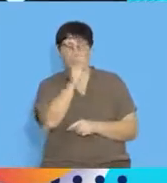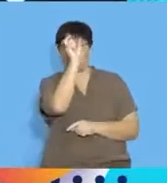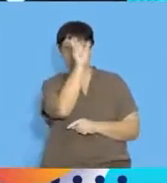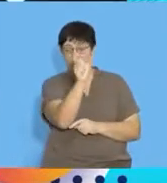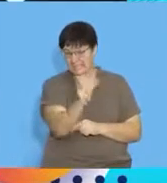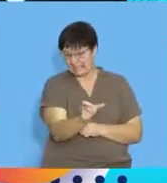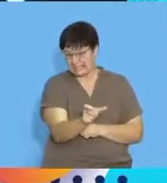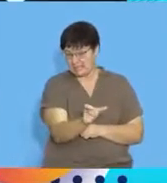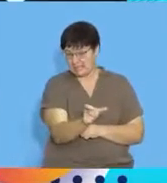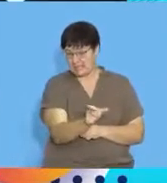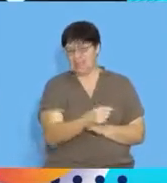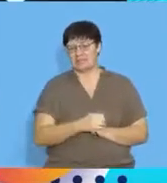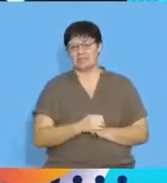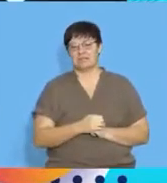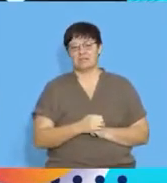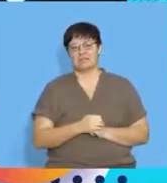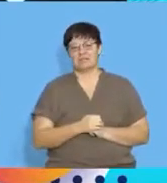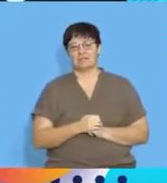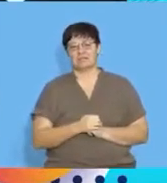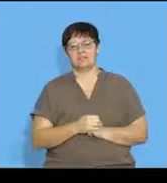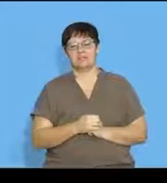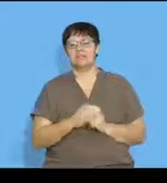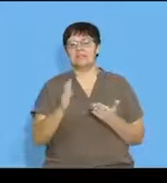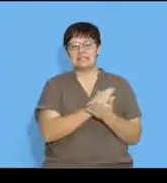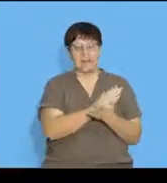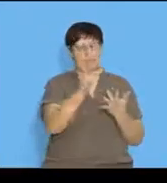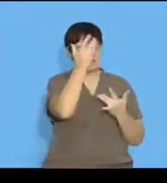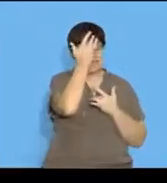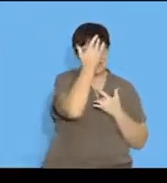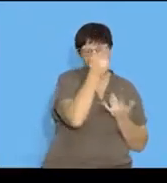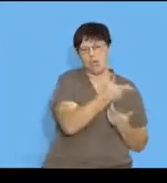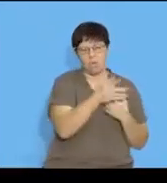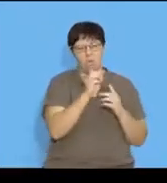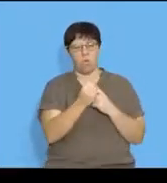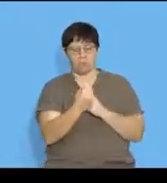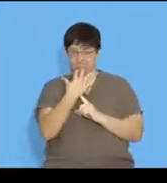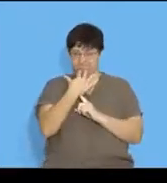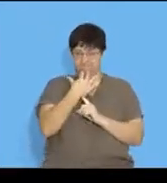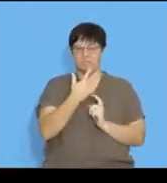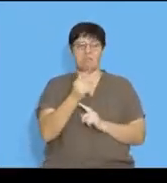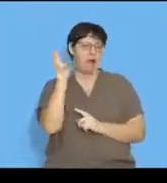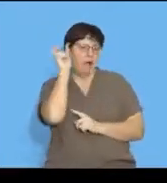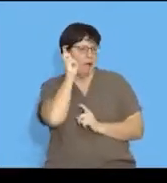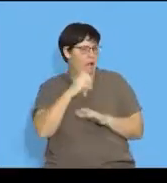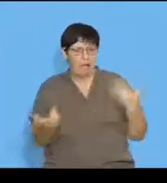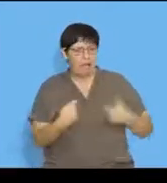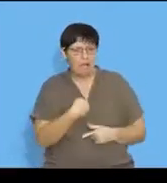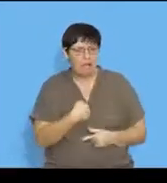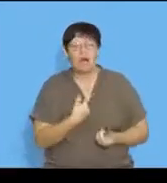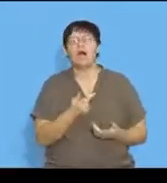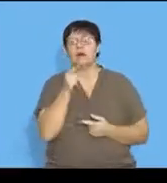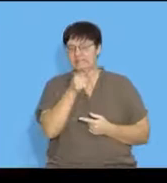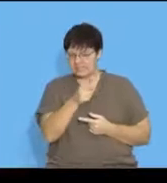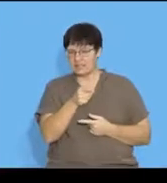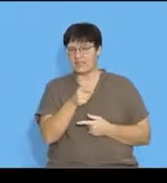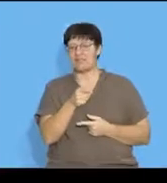the terminology that we're going to use, certain diseases or infections that you might not have heard before. So as we go